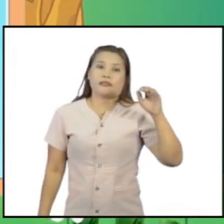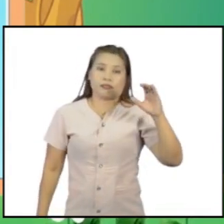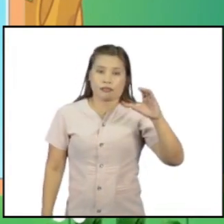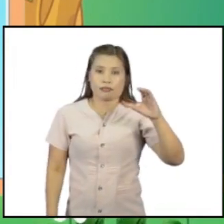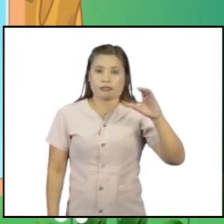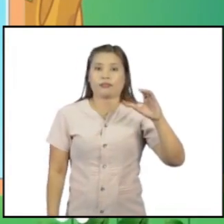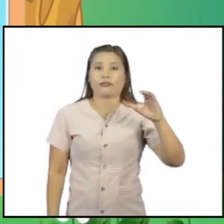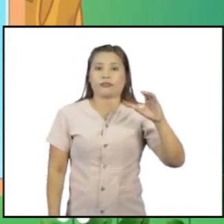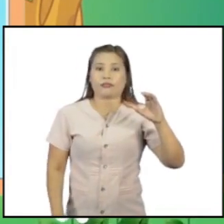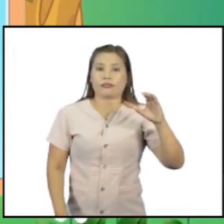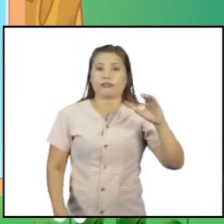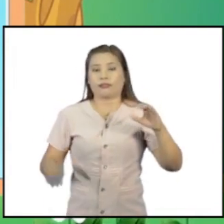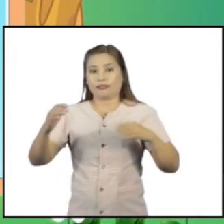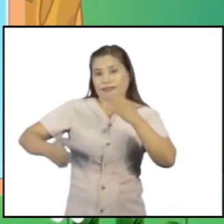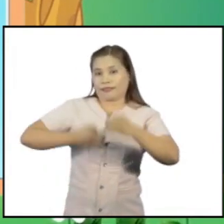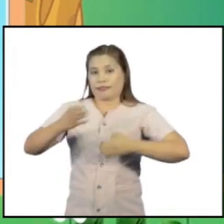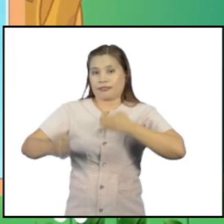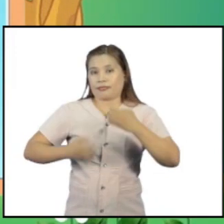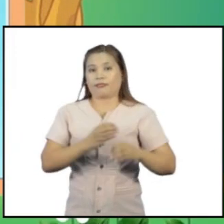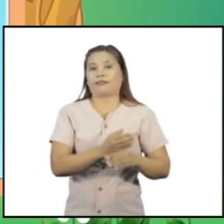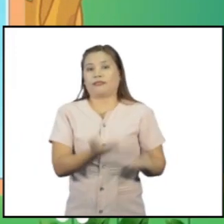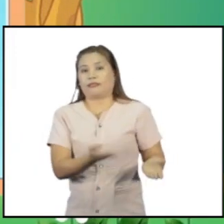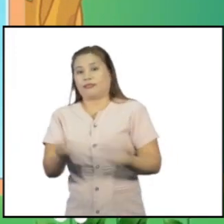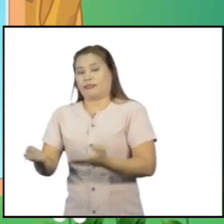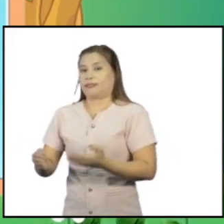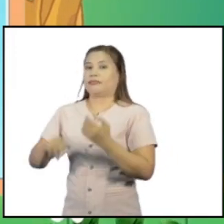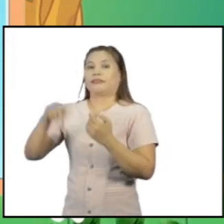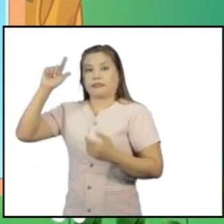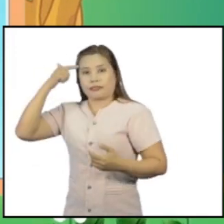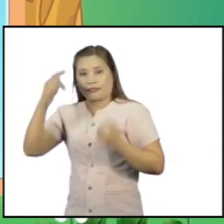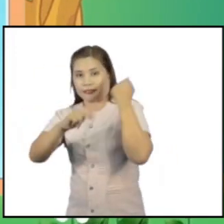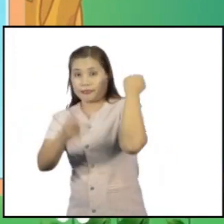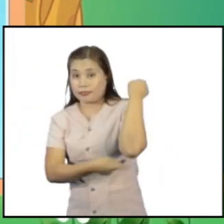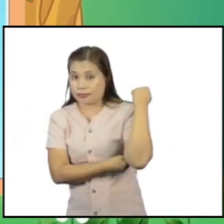Letter C. He enjoyed carrying Gino's bag.